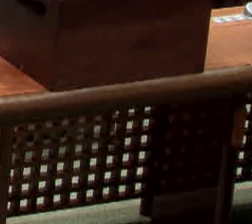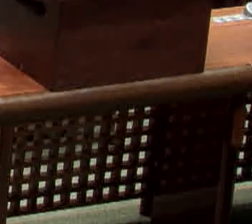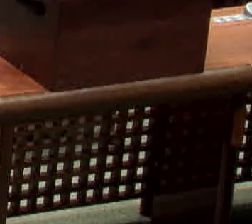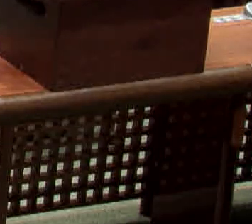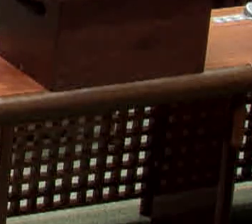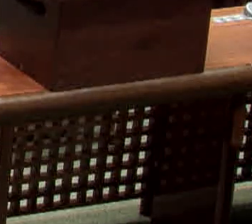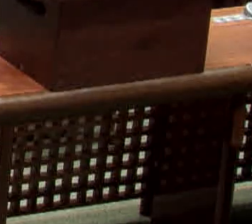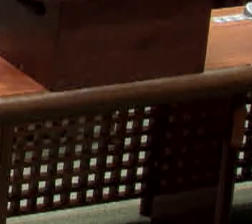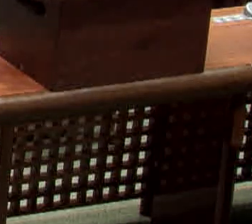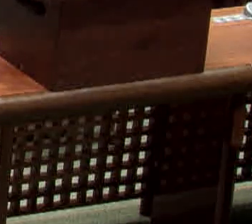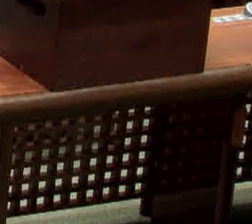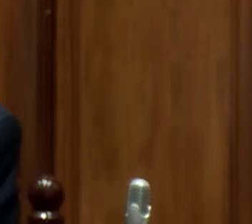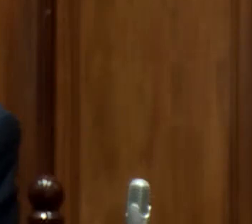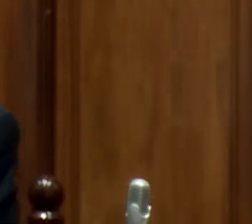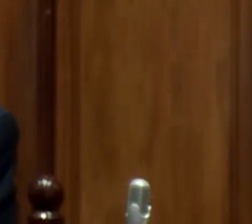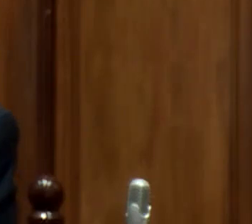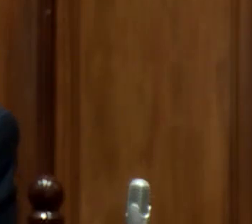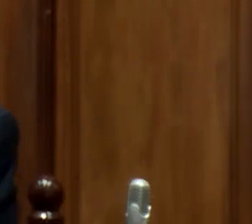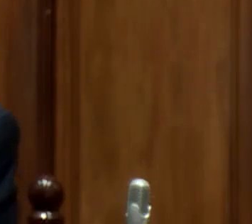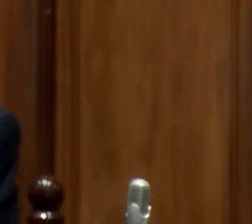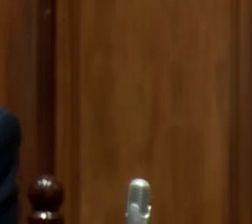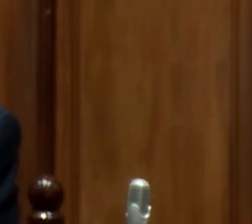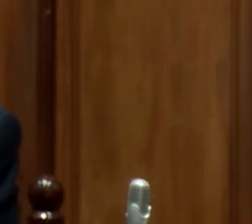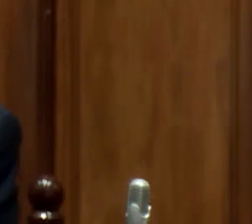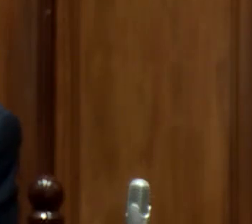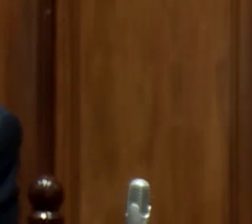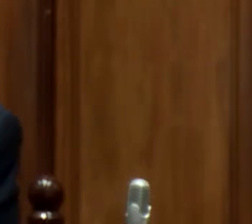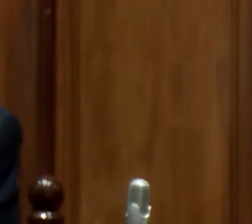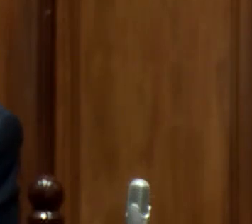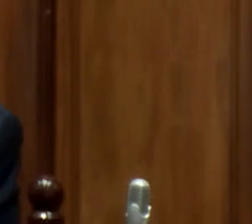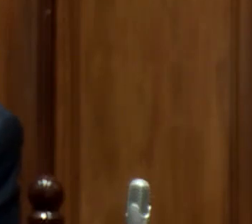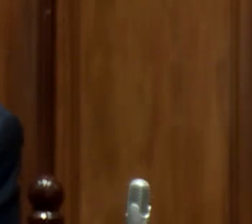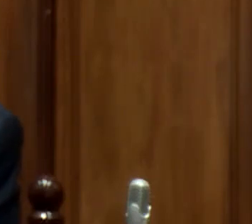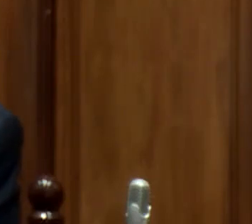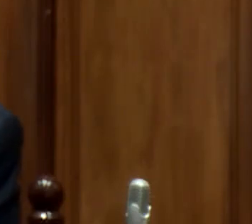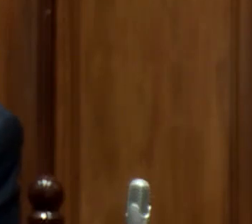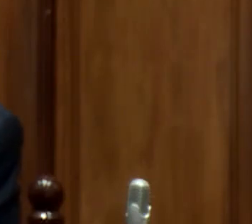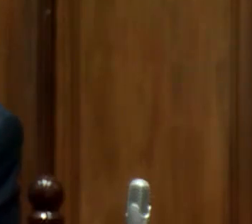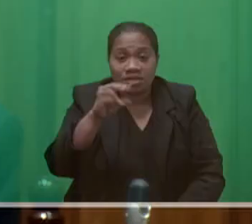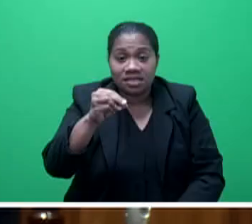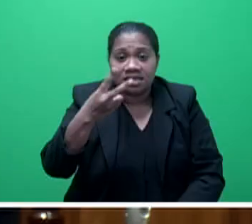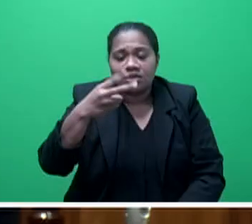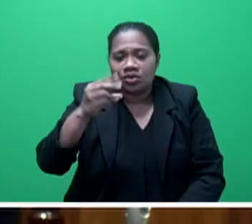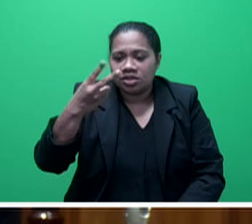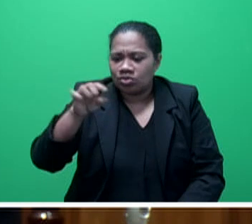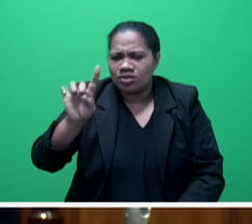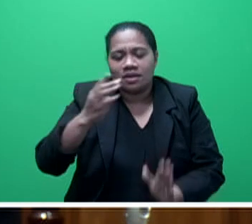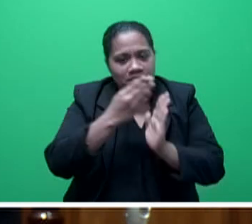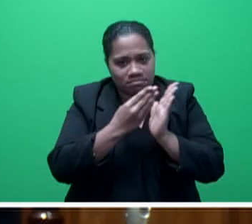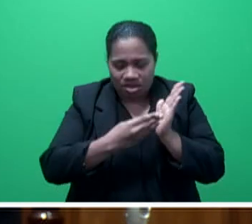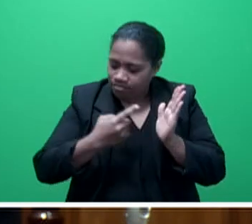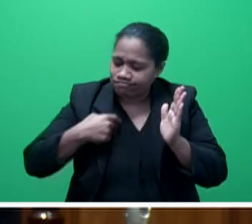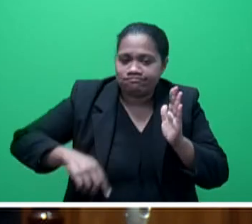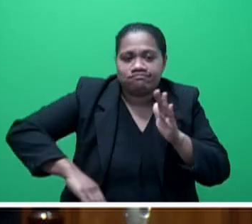Fiji. I fully and undeservedly support the 2020-2021 budget. Yeah. These